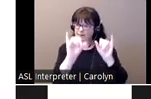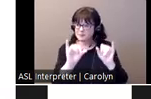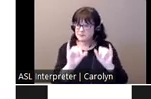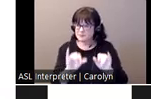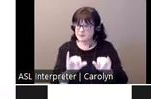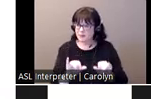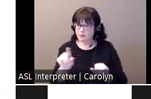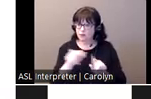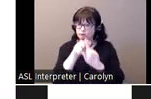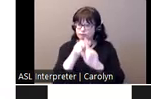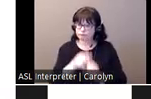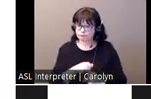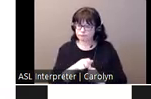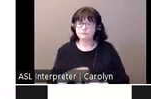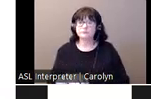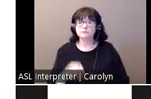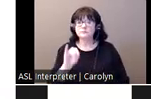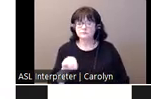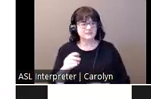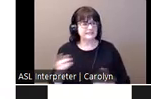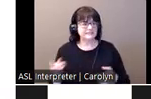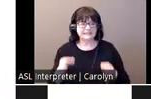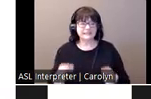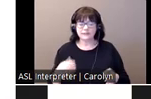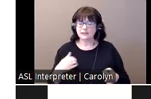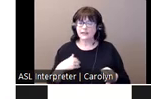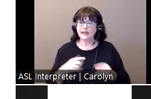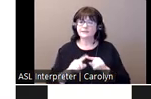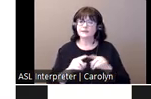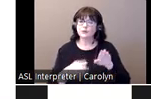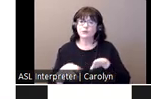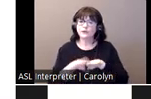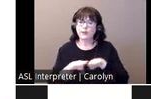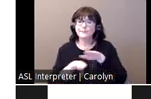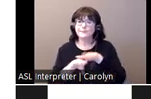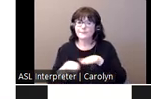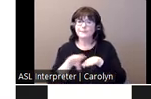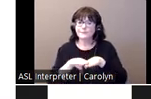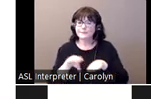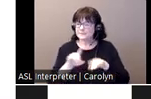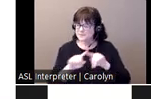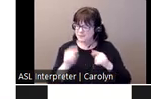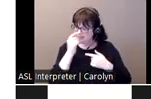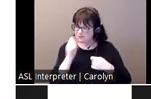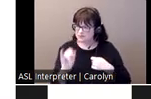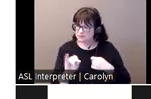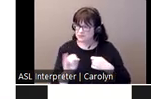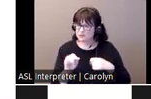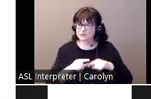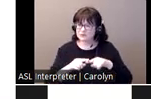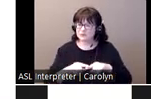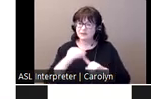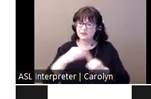definitely overlap, but it's interesting how the definitions are slightly different depending on the